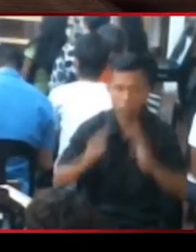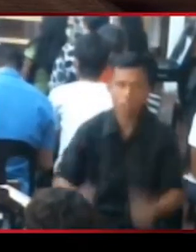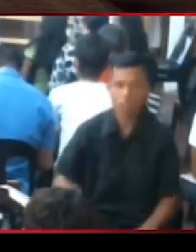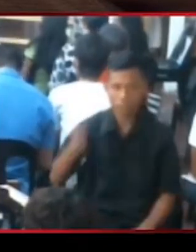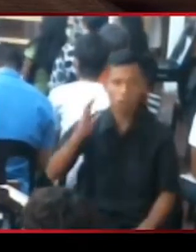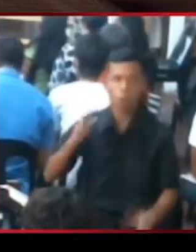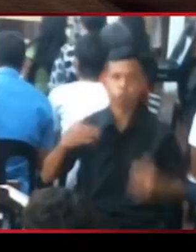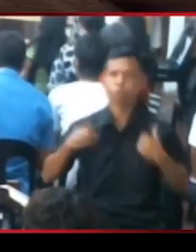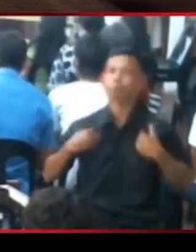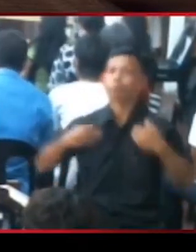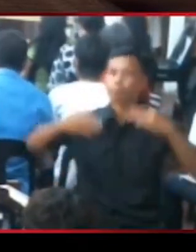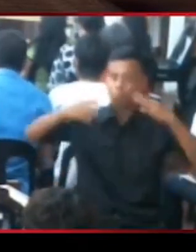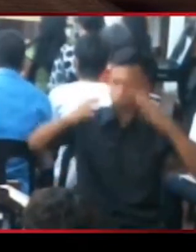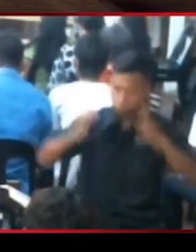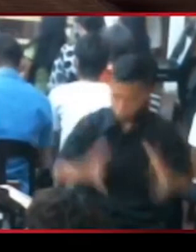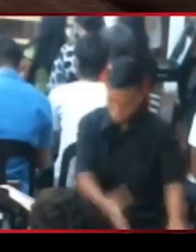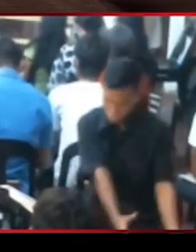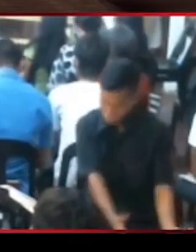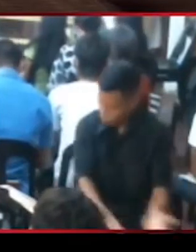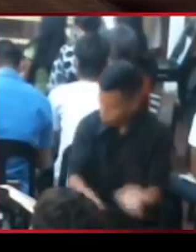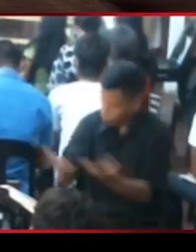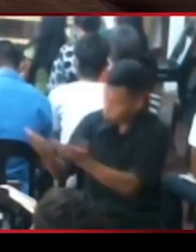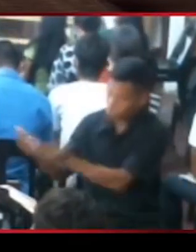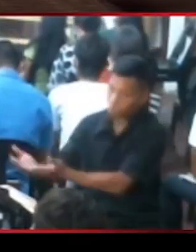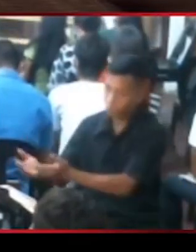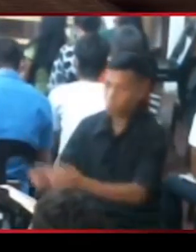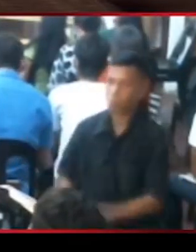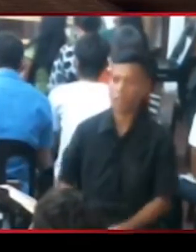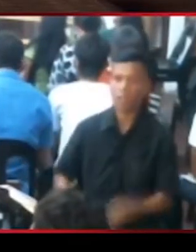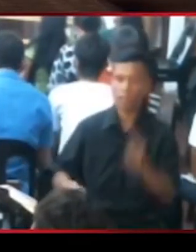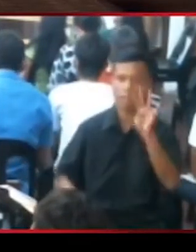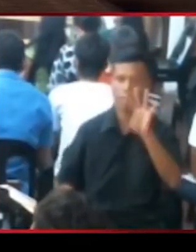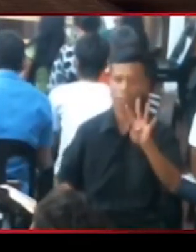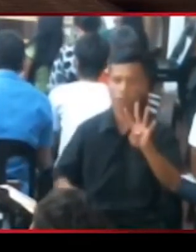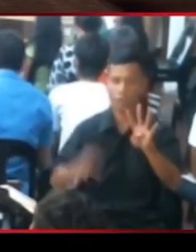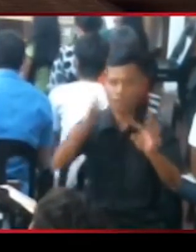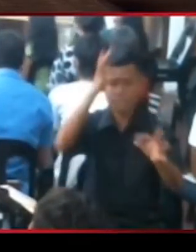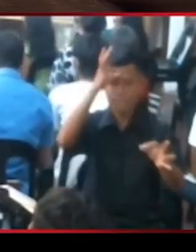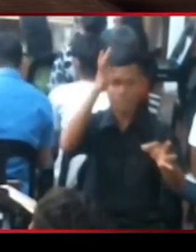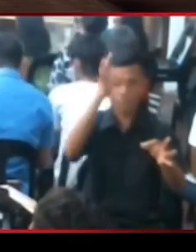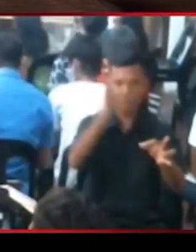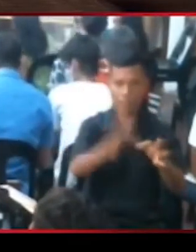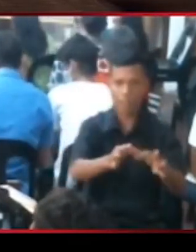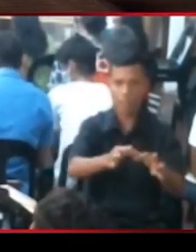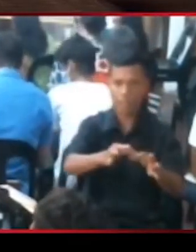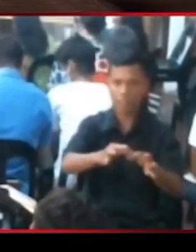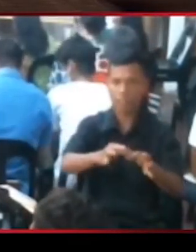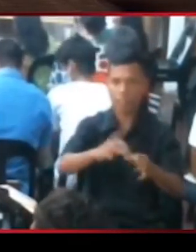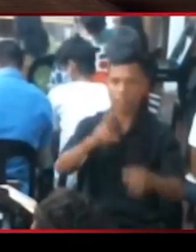Number four, faith removes discrimination.